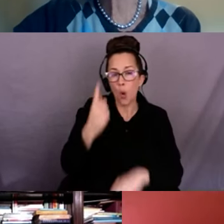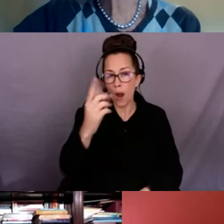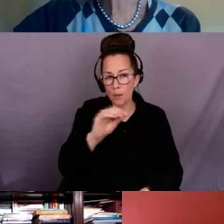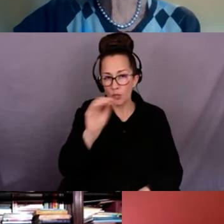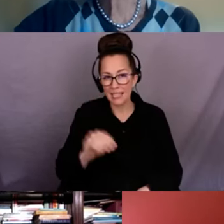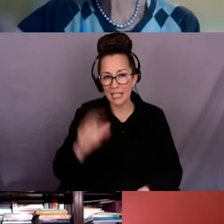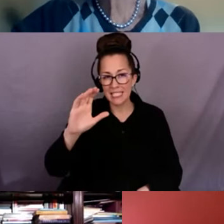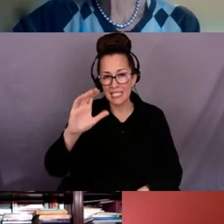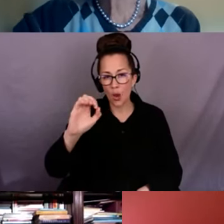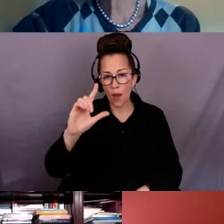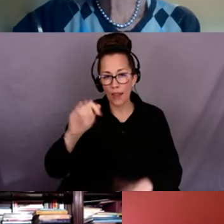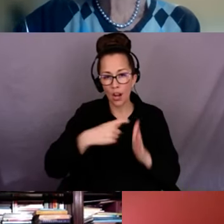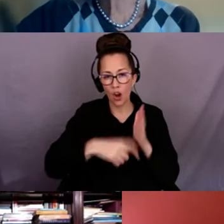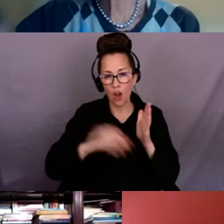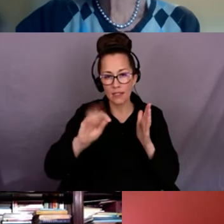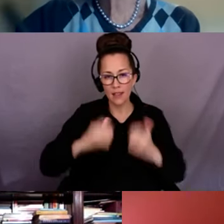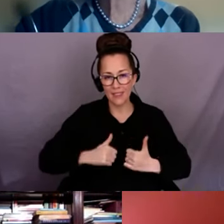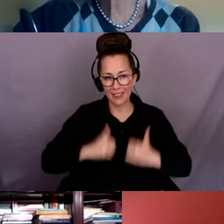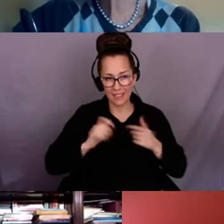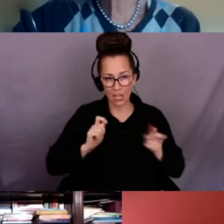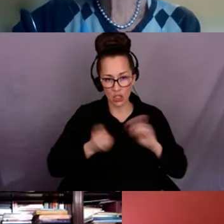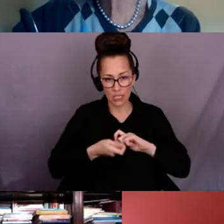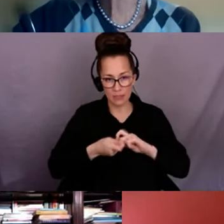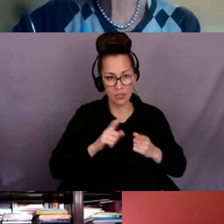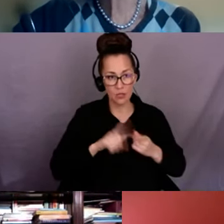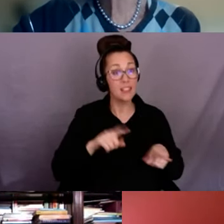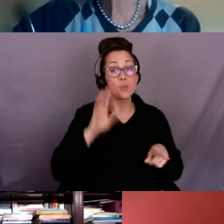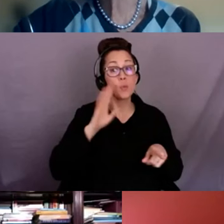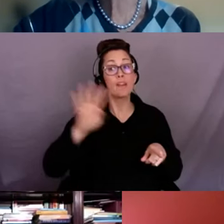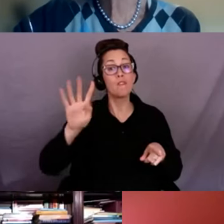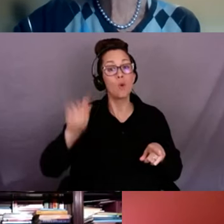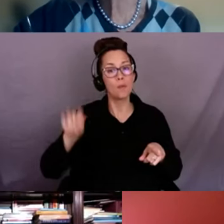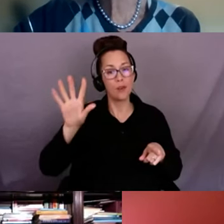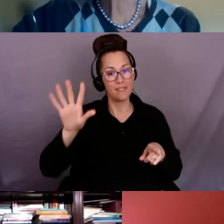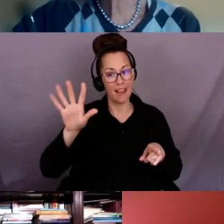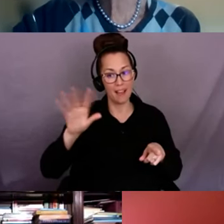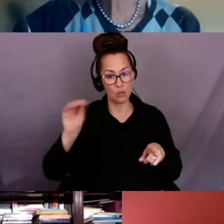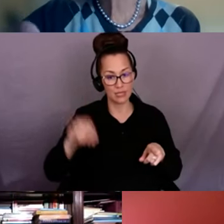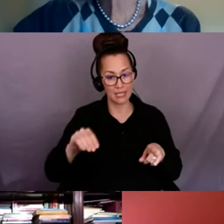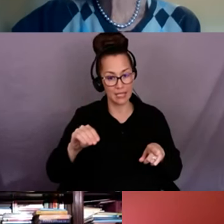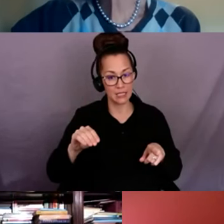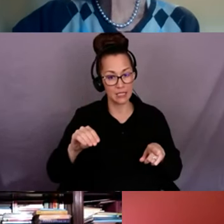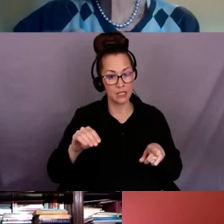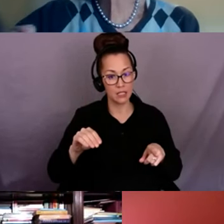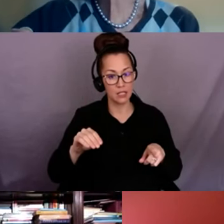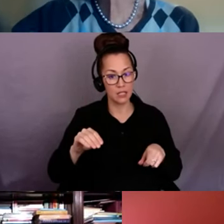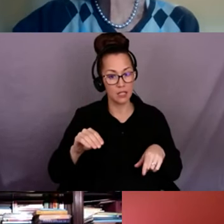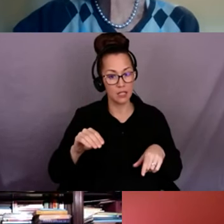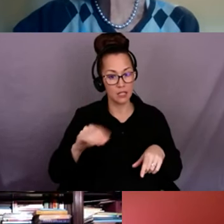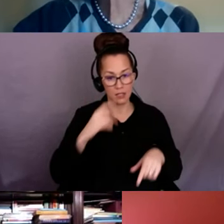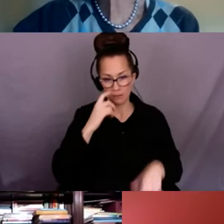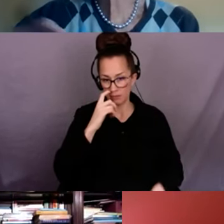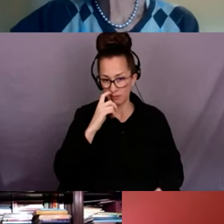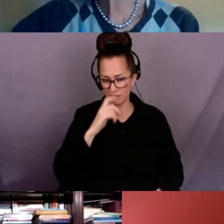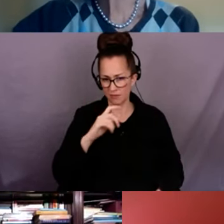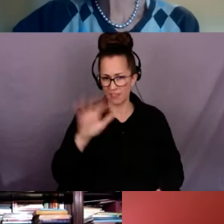providers. So this would be a 5.4% cost of living adjustment, an upward adjustment. To the contracts that we have in place and